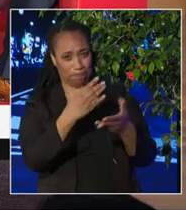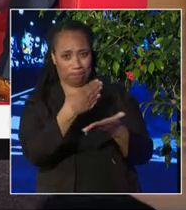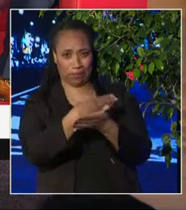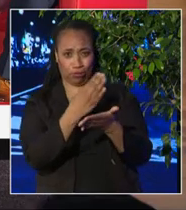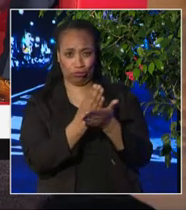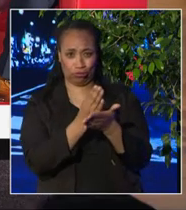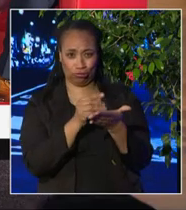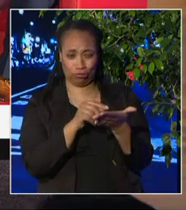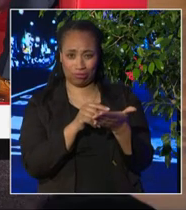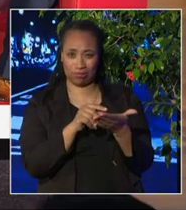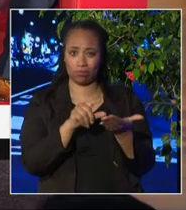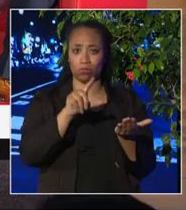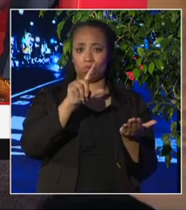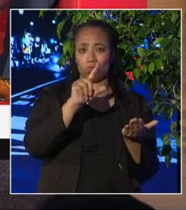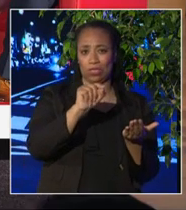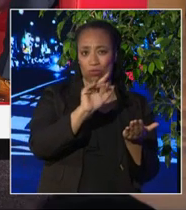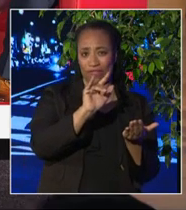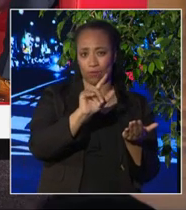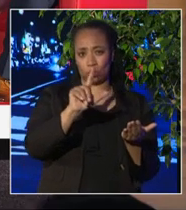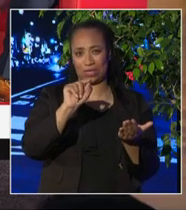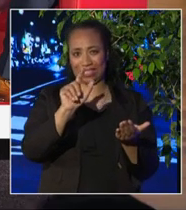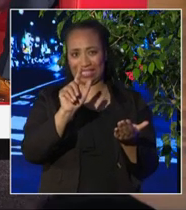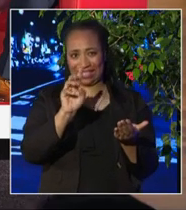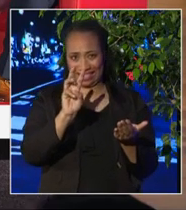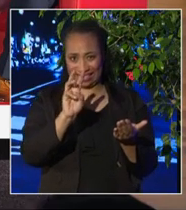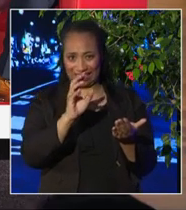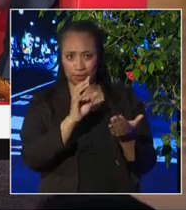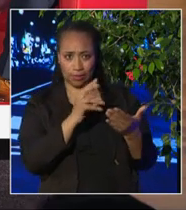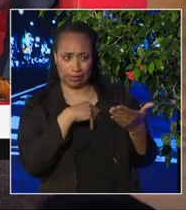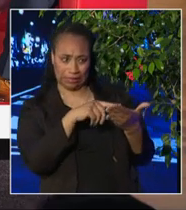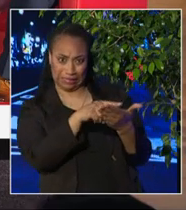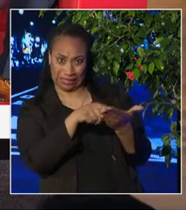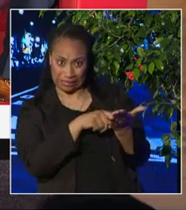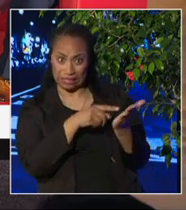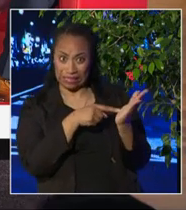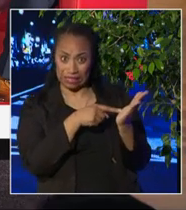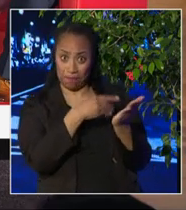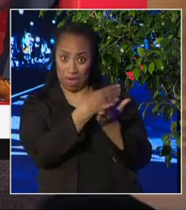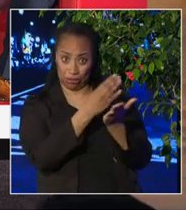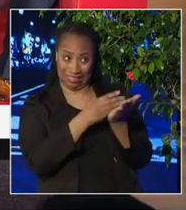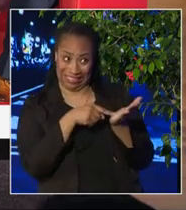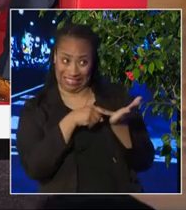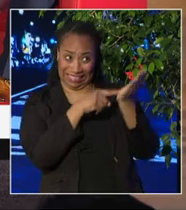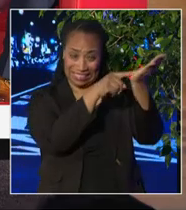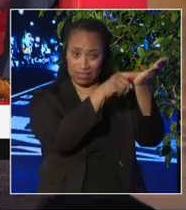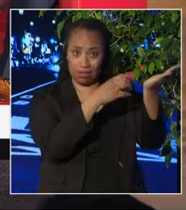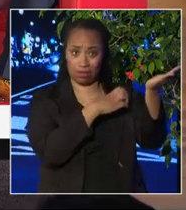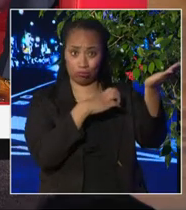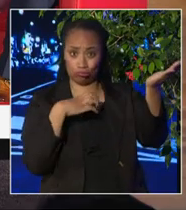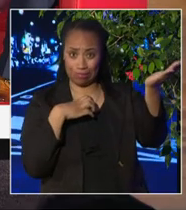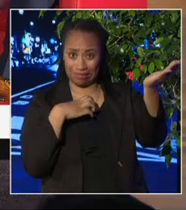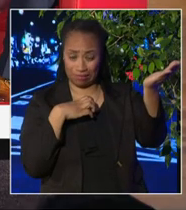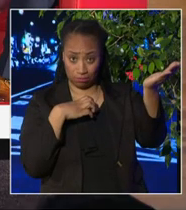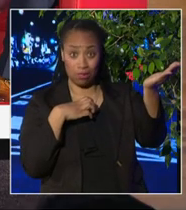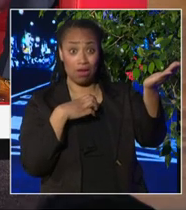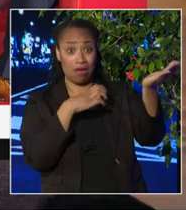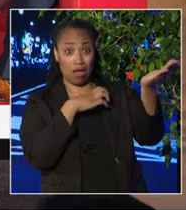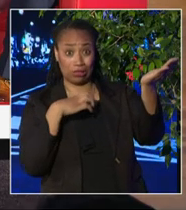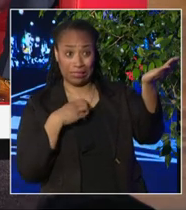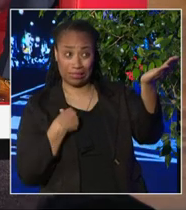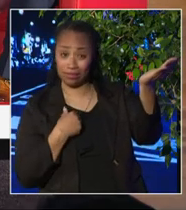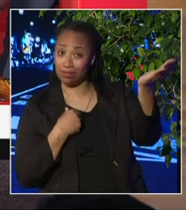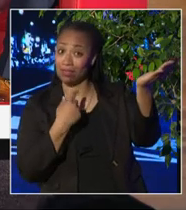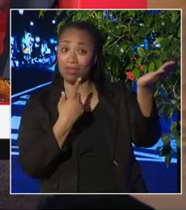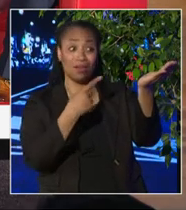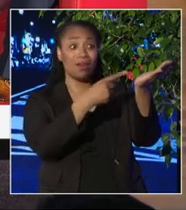to give it to the council very soon. But in that budget, even though we're talking about, in some ways, having to deal with $1